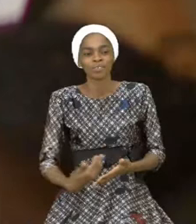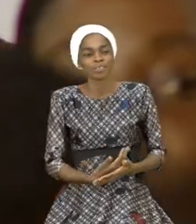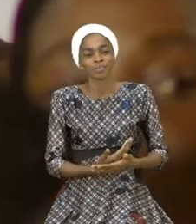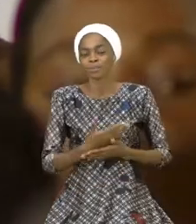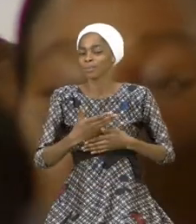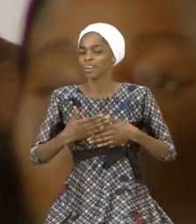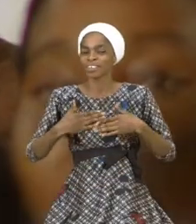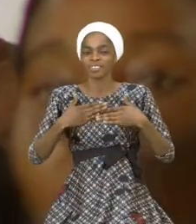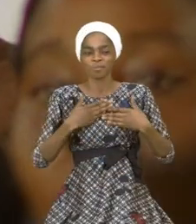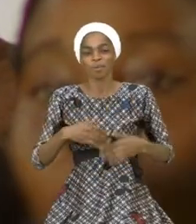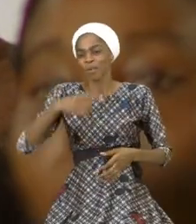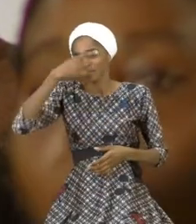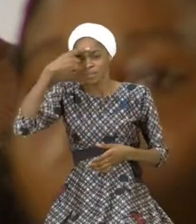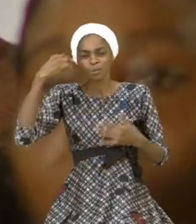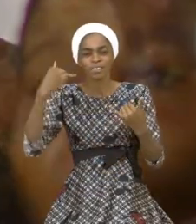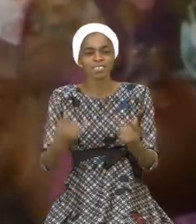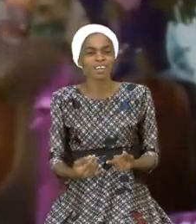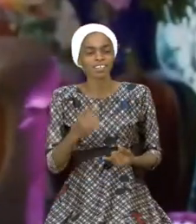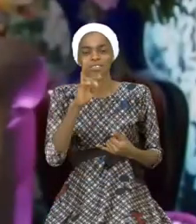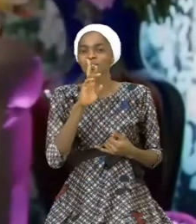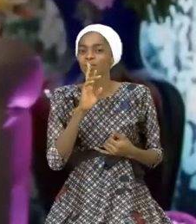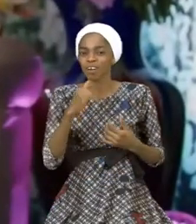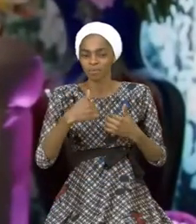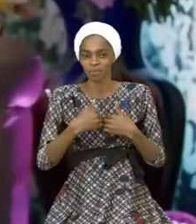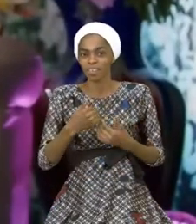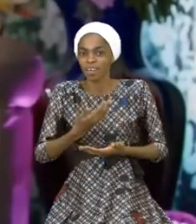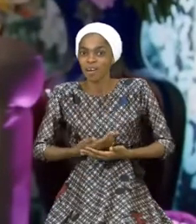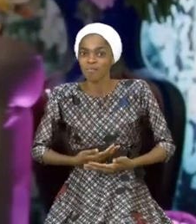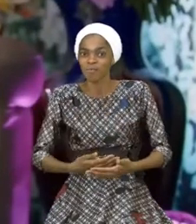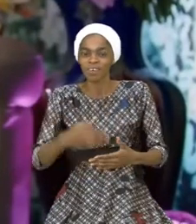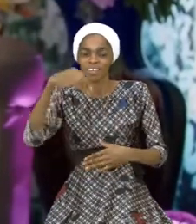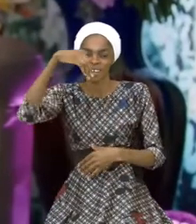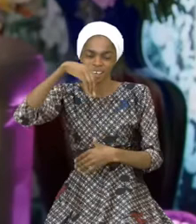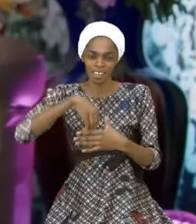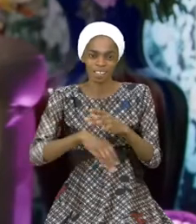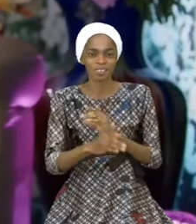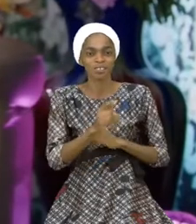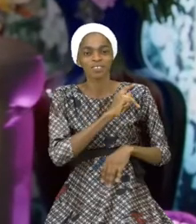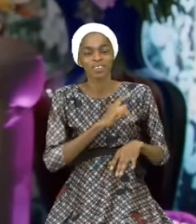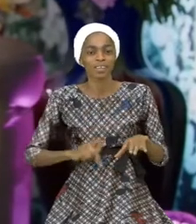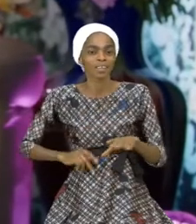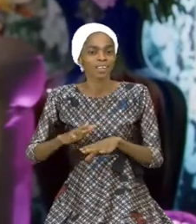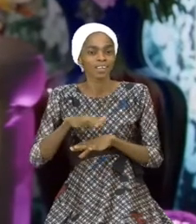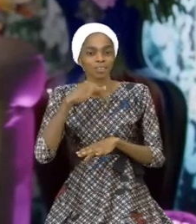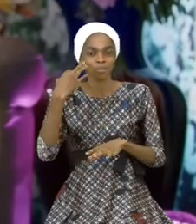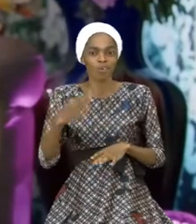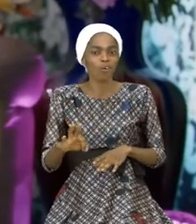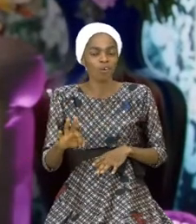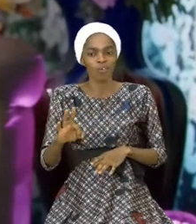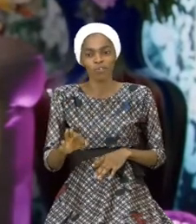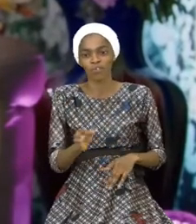enjoyment, because now you'll be born into the kingdom of God.